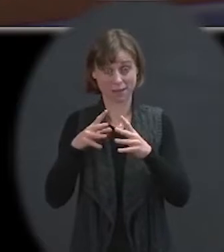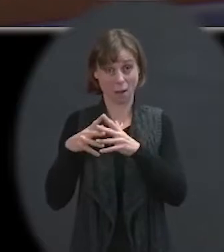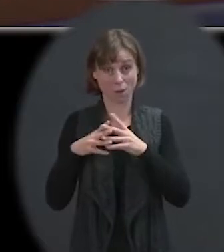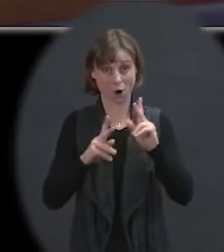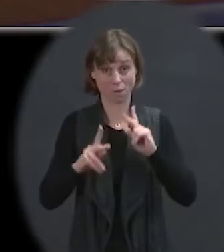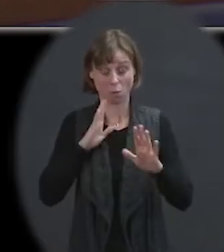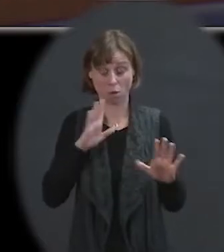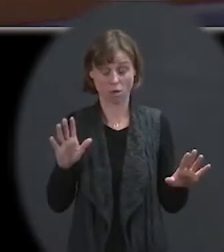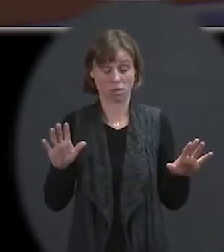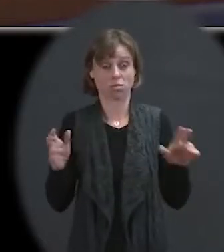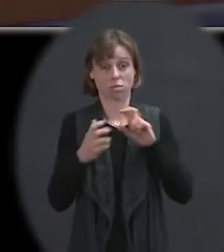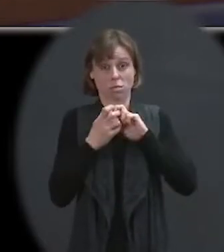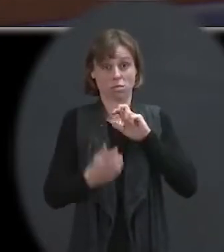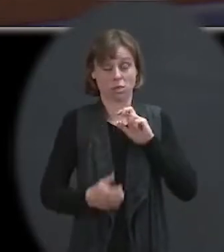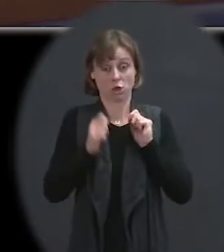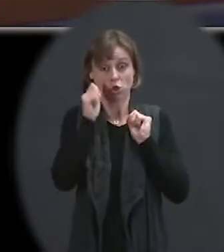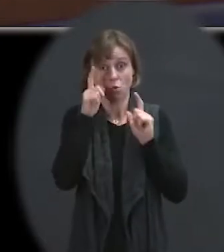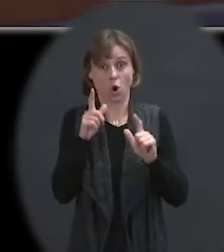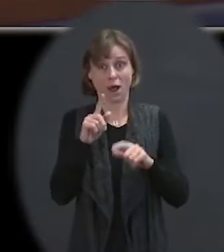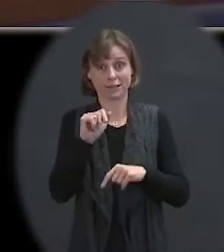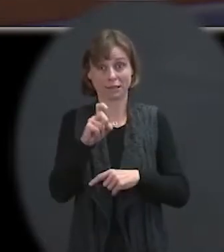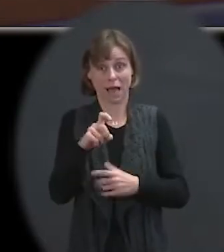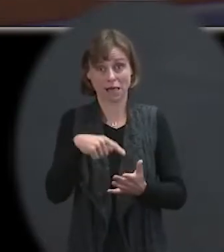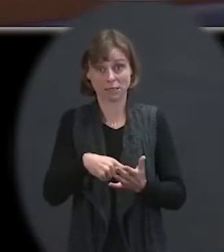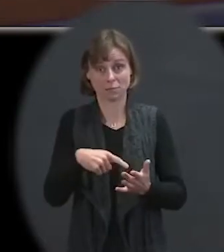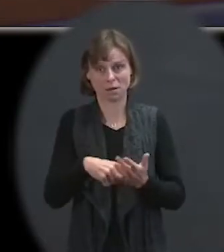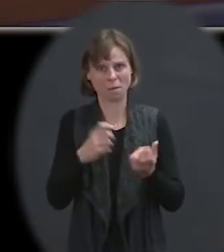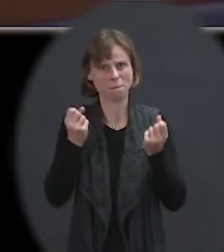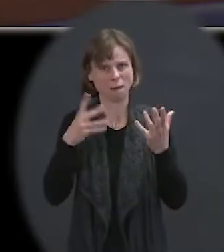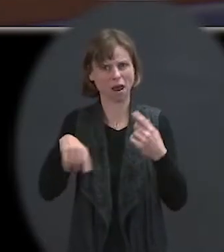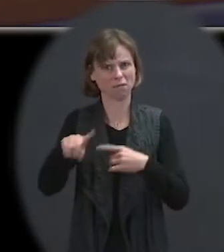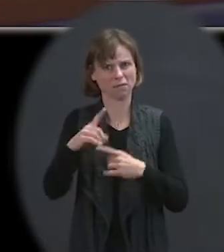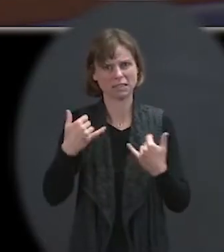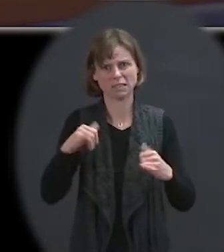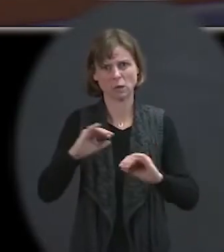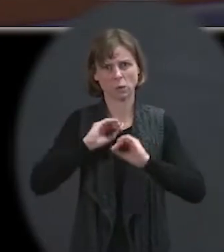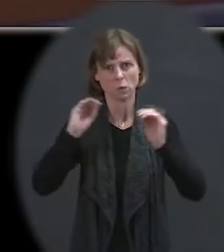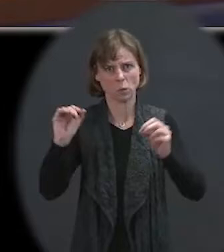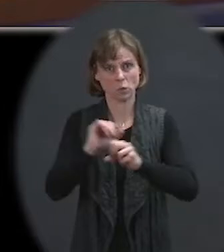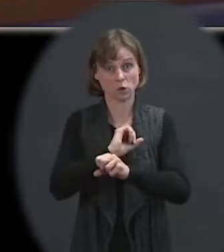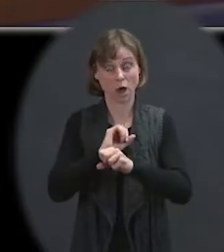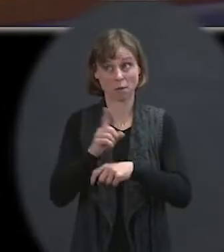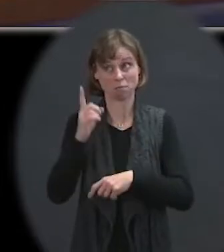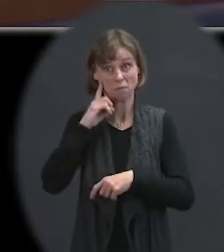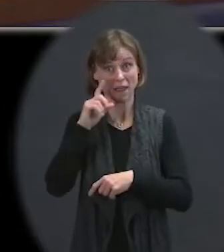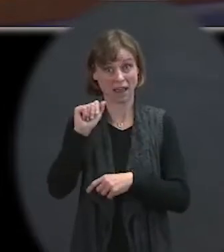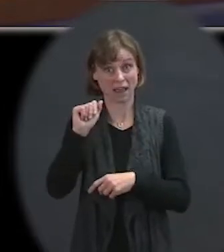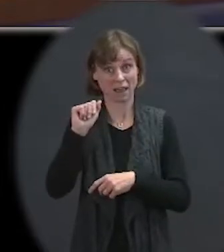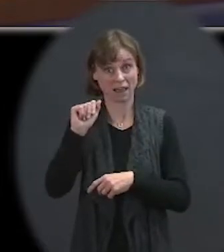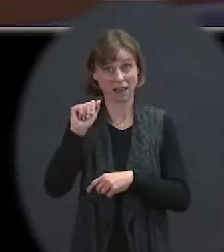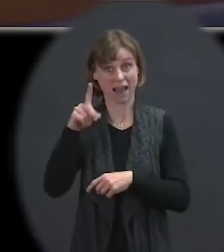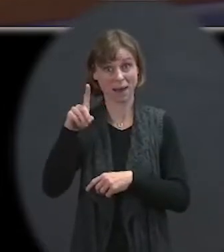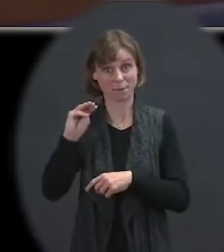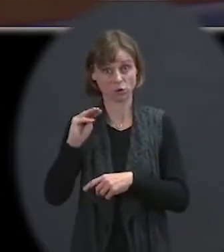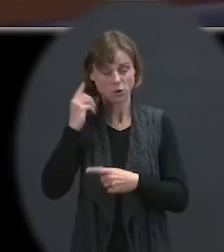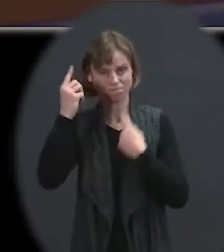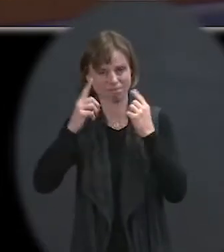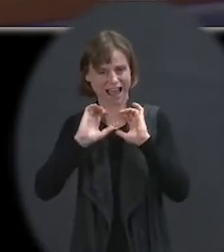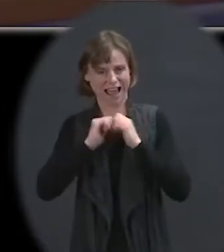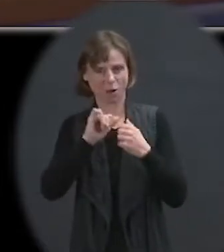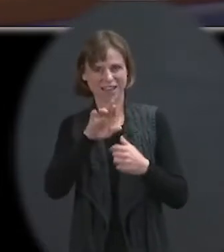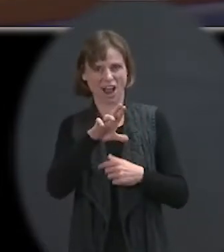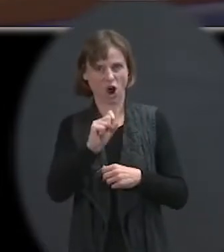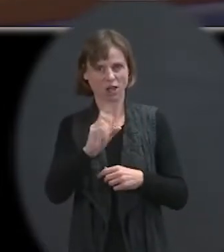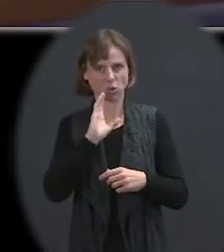some of whom are still unemployed? And has the administration considered changing the way the IRS looks at least the